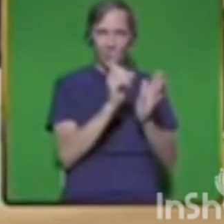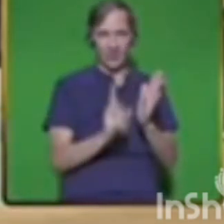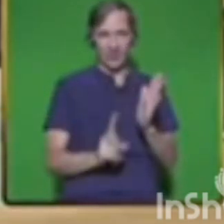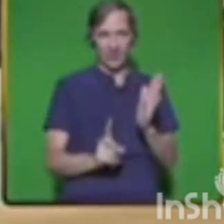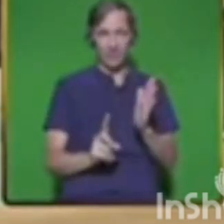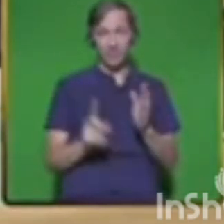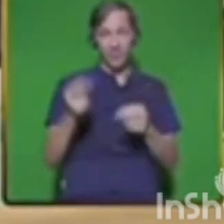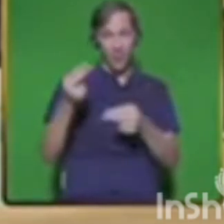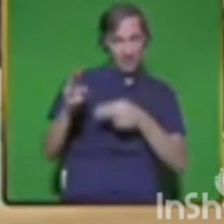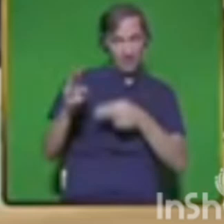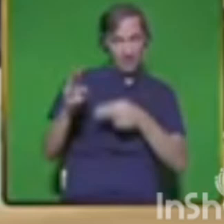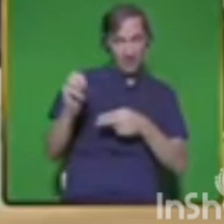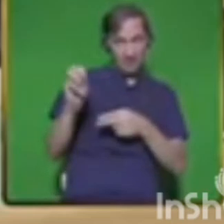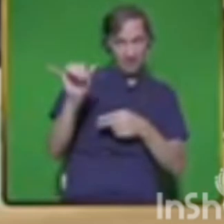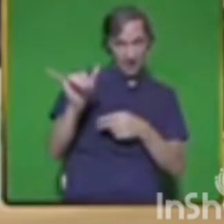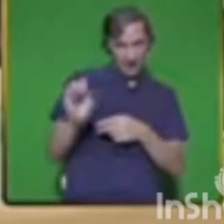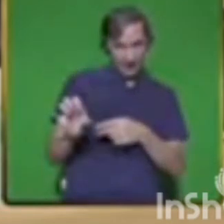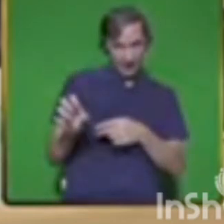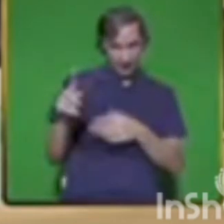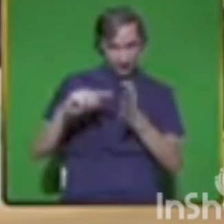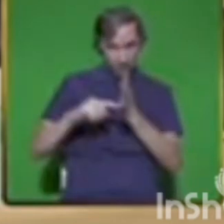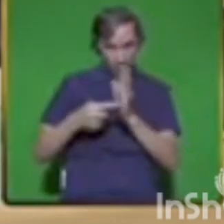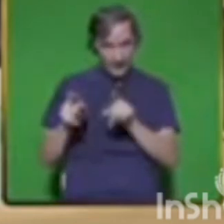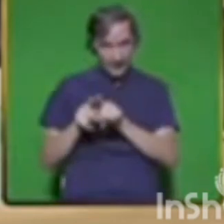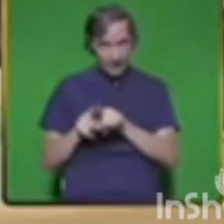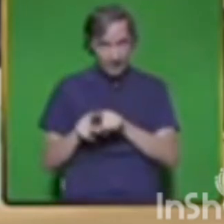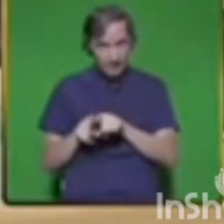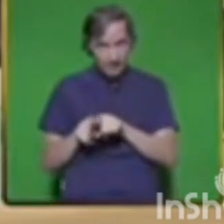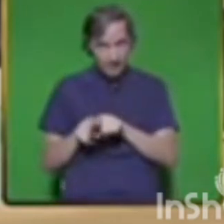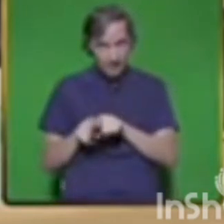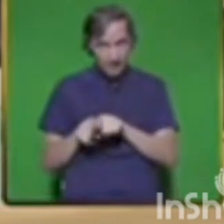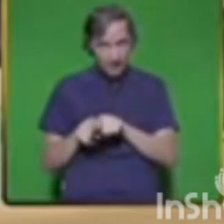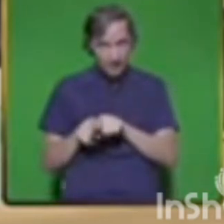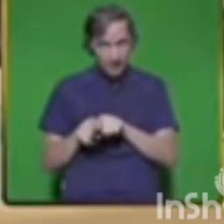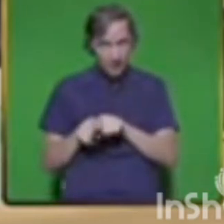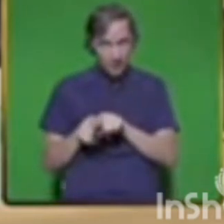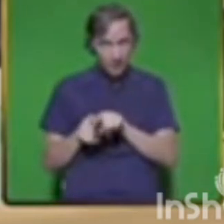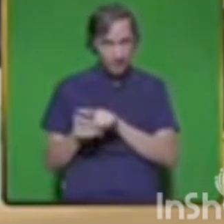on which I have just ruled? Honourable Manye.